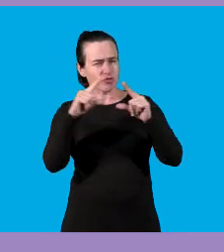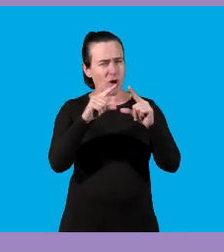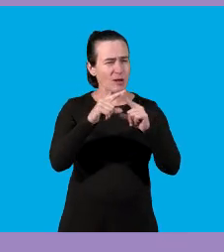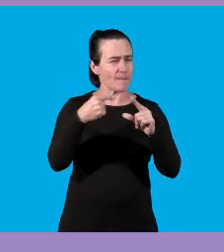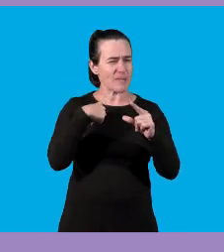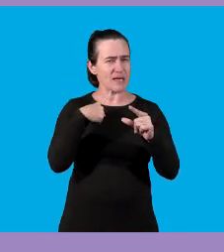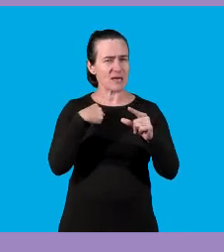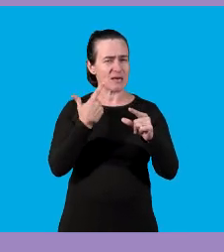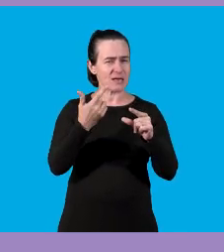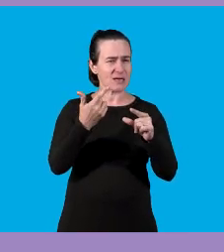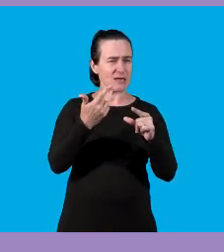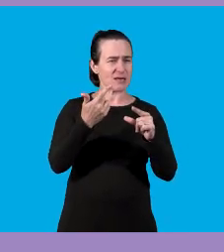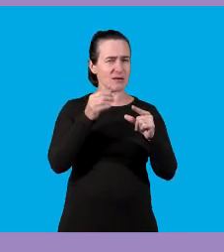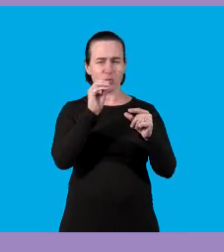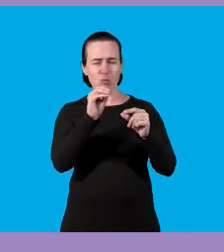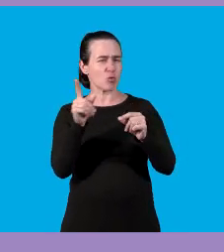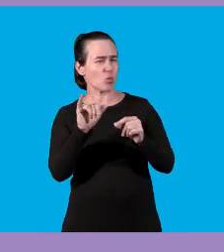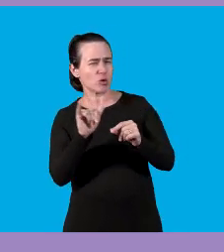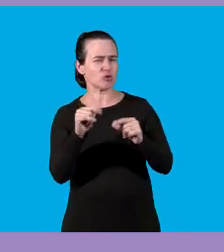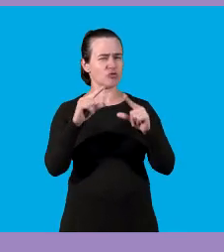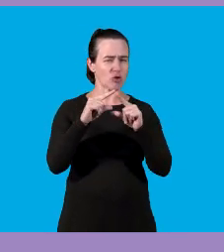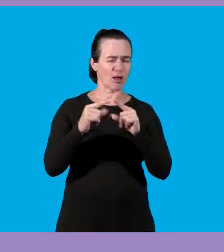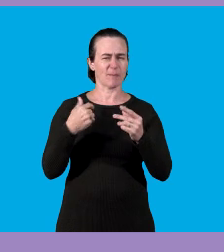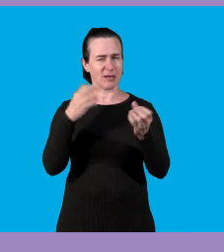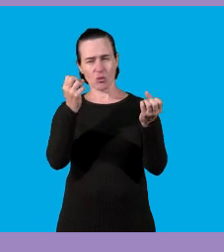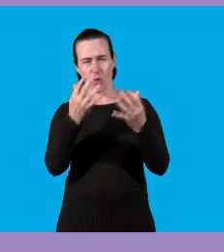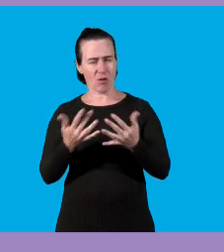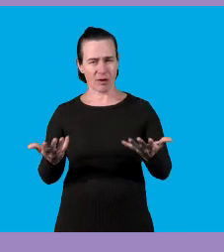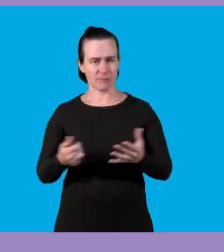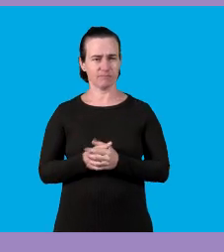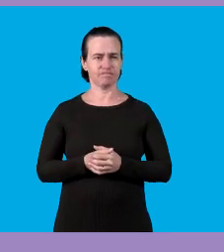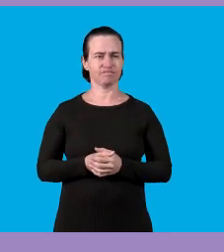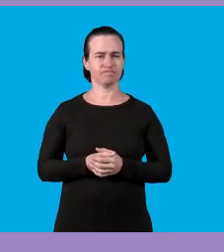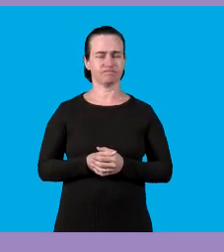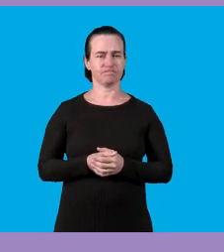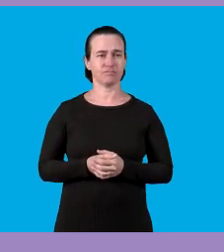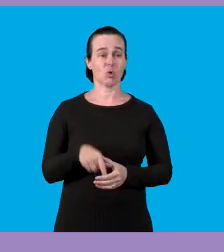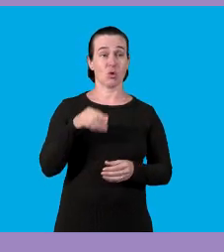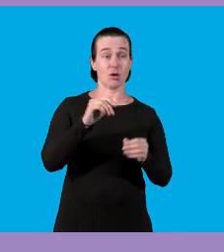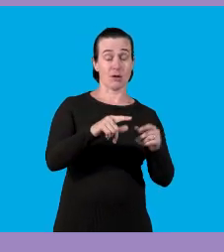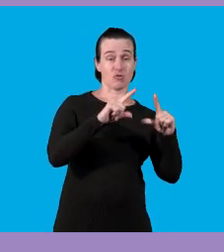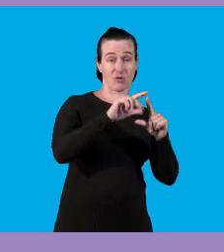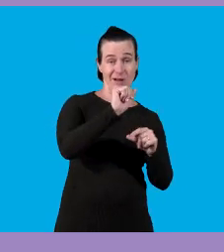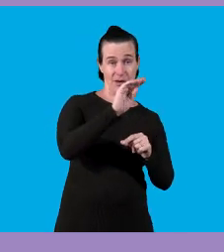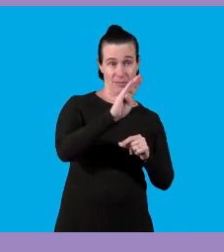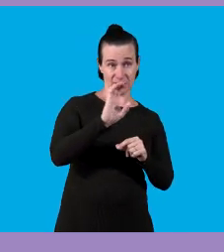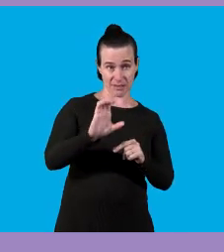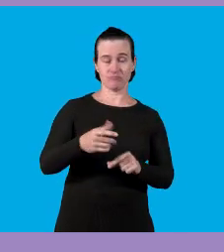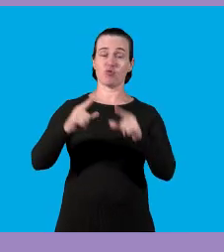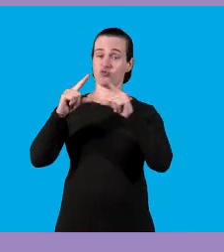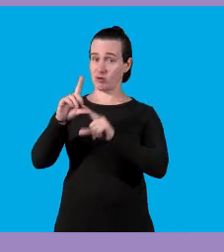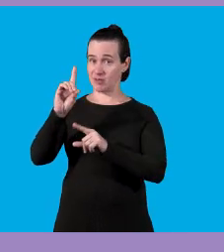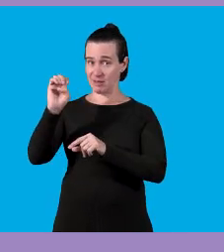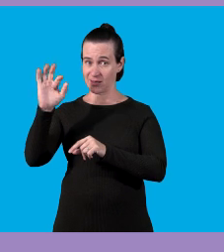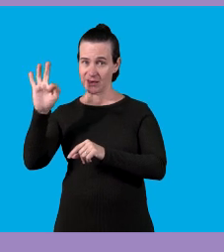with, and triangle DEF. What do we know about those two triangles is that there's a single